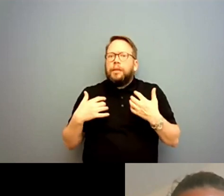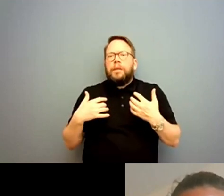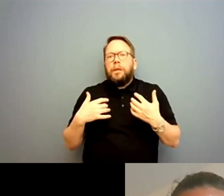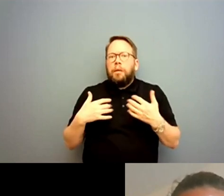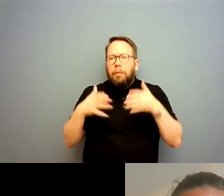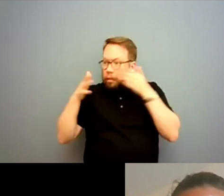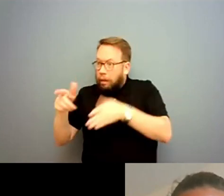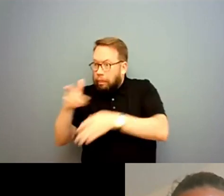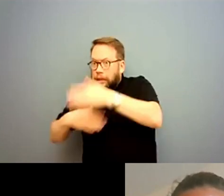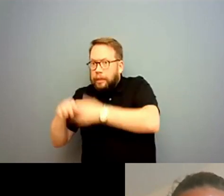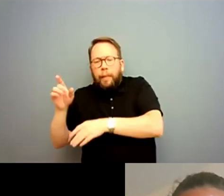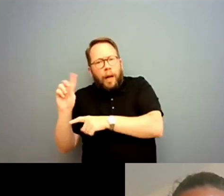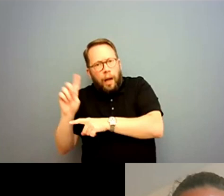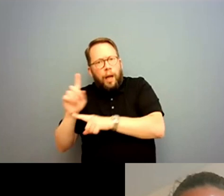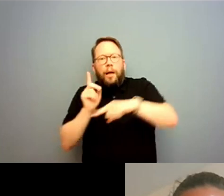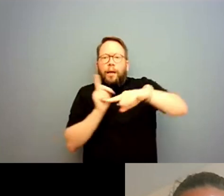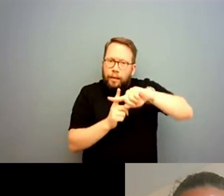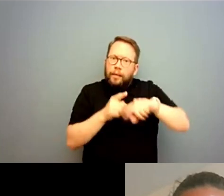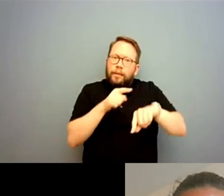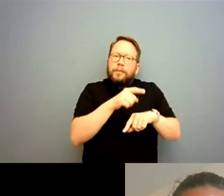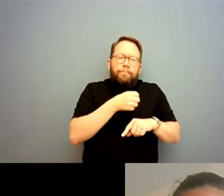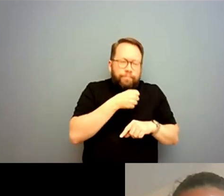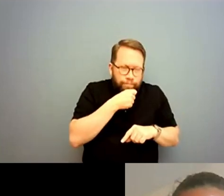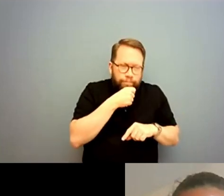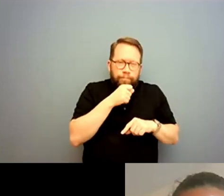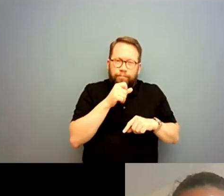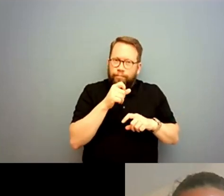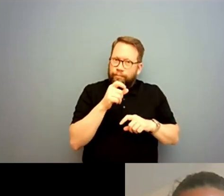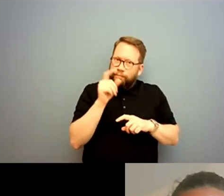is interestingly, there are new